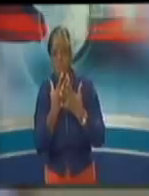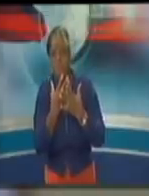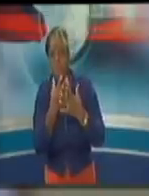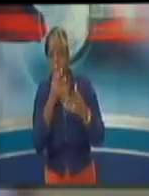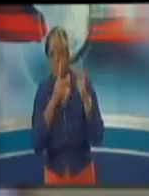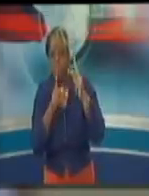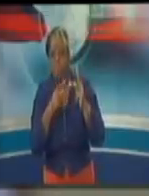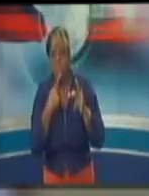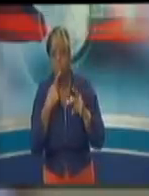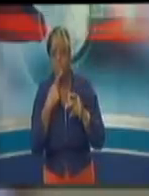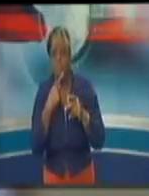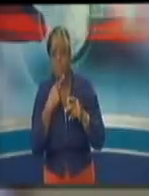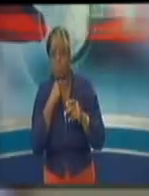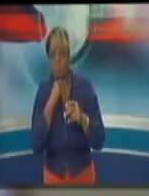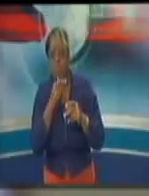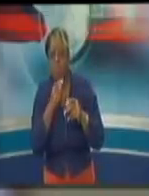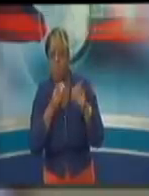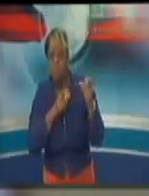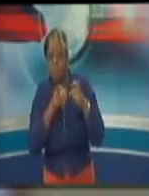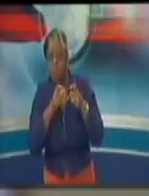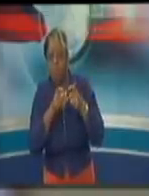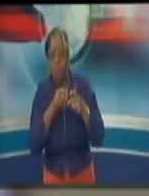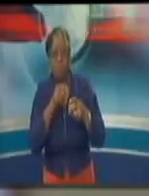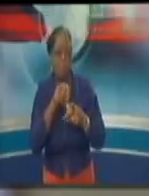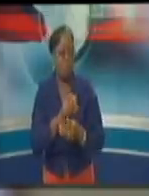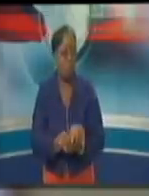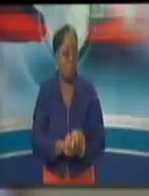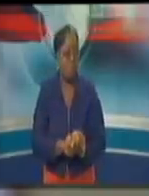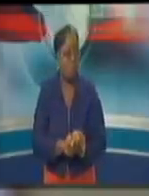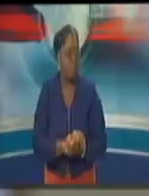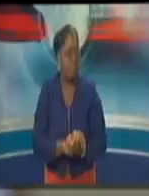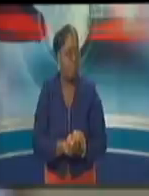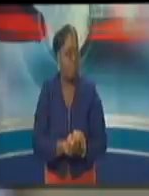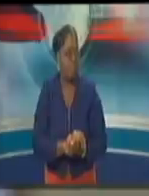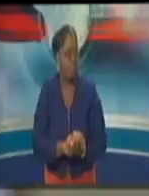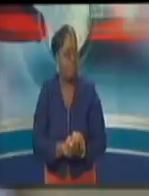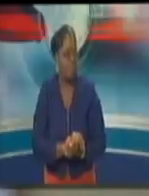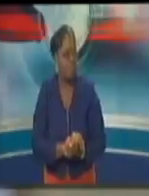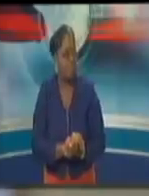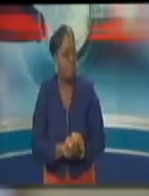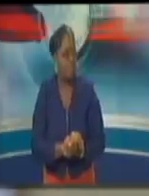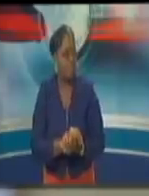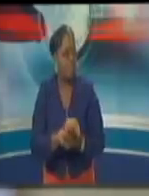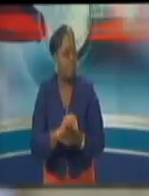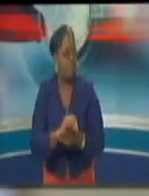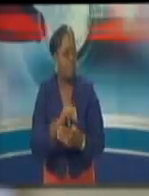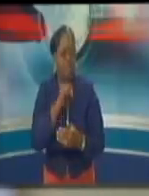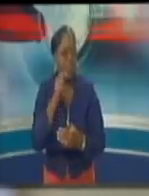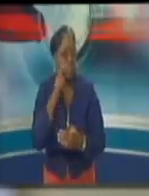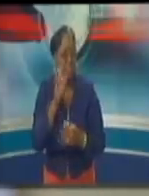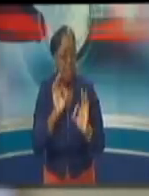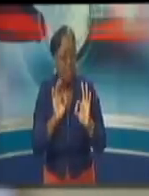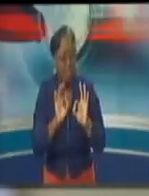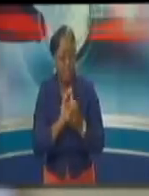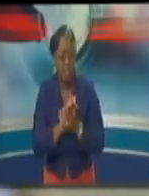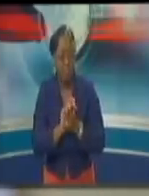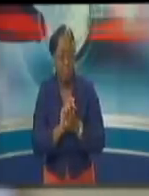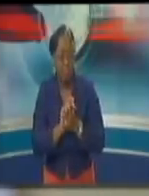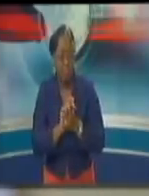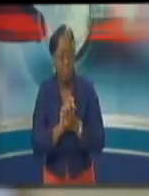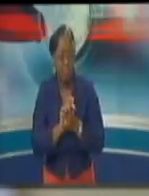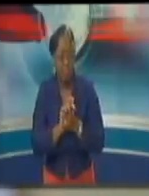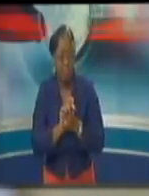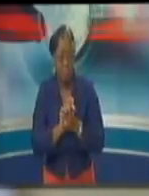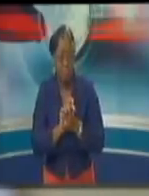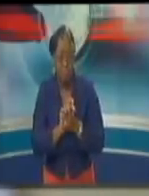as other people. People are starting businesses and having these great ideas and using their quarantine time. There are people who've not been able